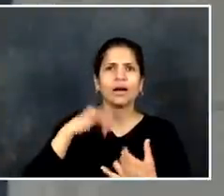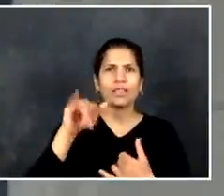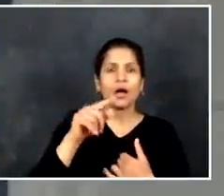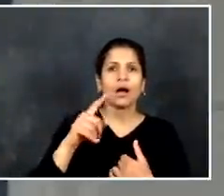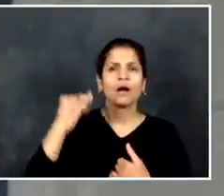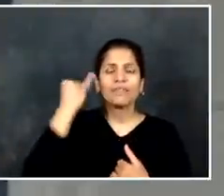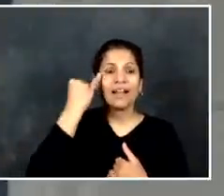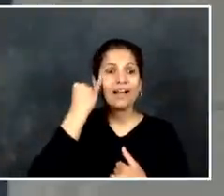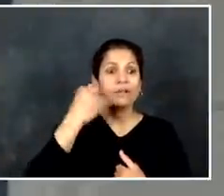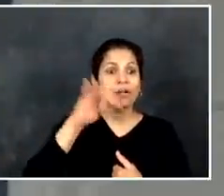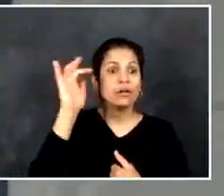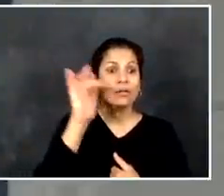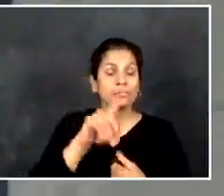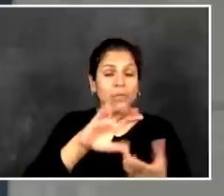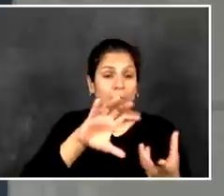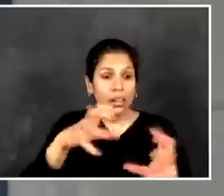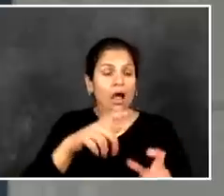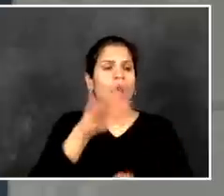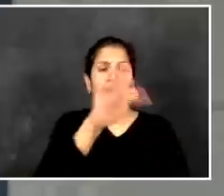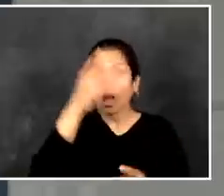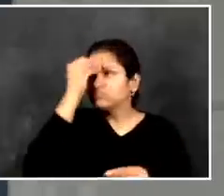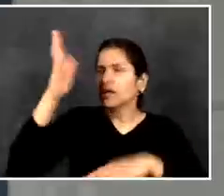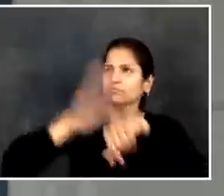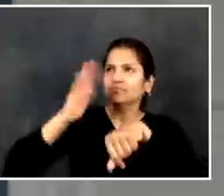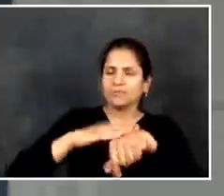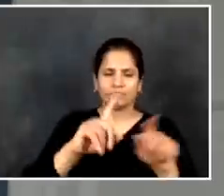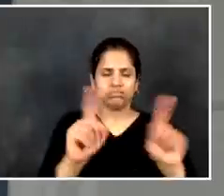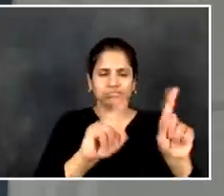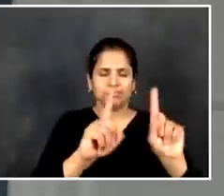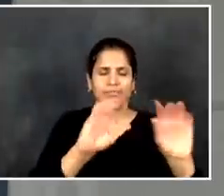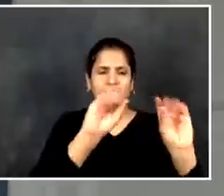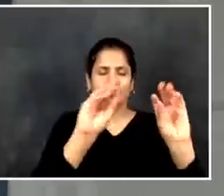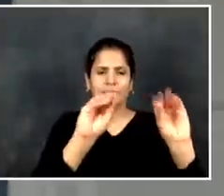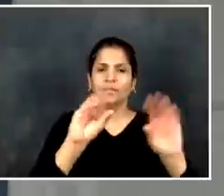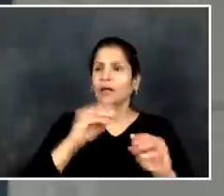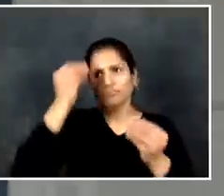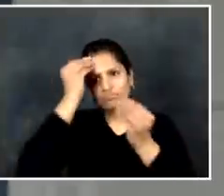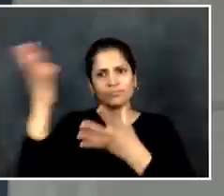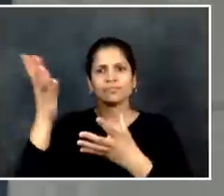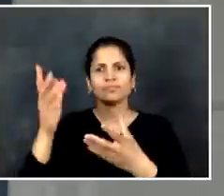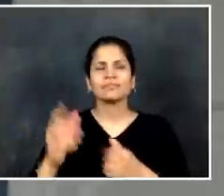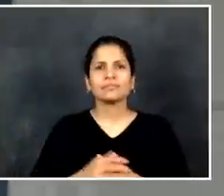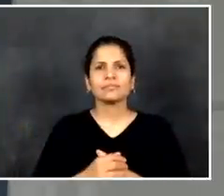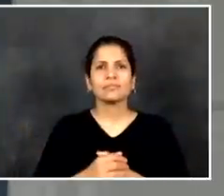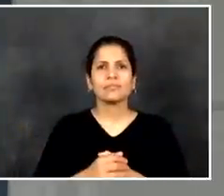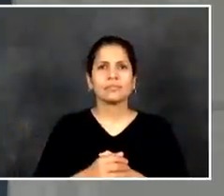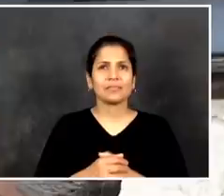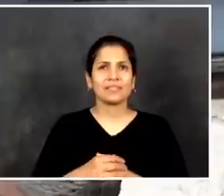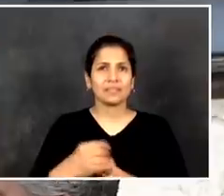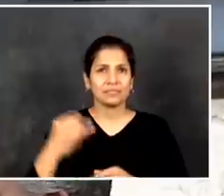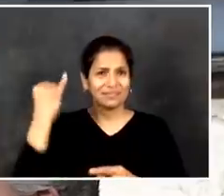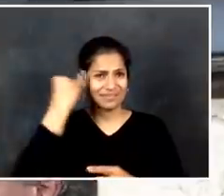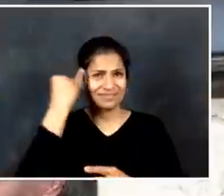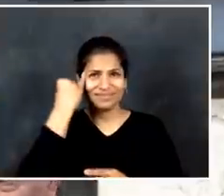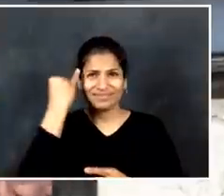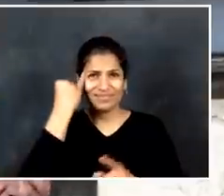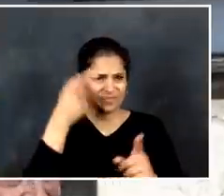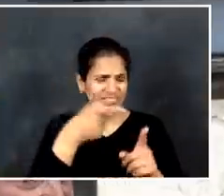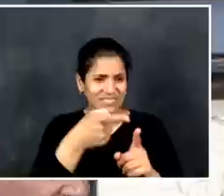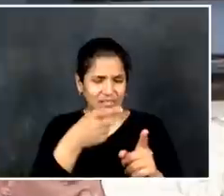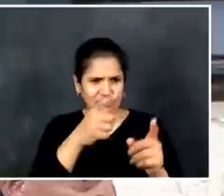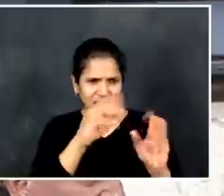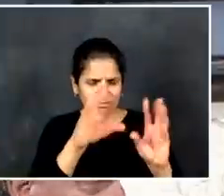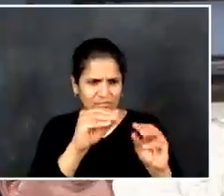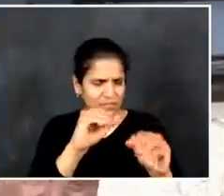it fails to work, or if there's something that obstructs it, it will have a mechanical failure alarm that you cannot silence.